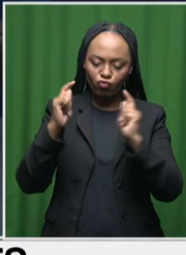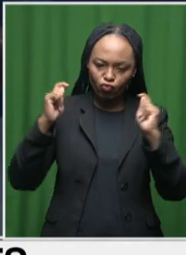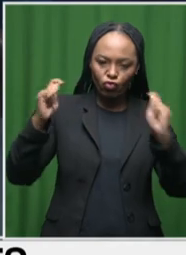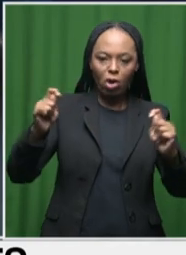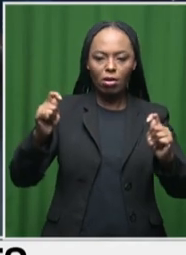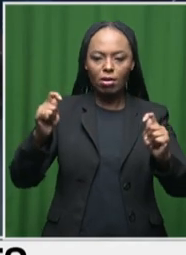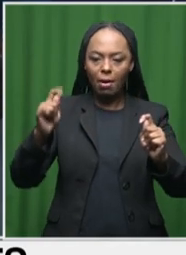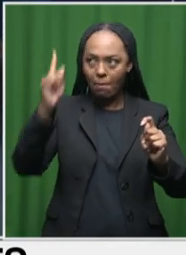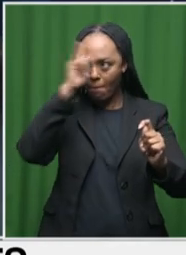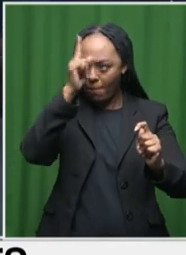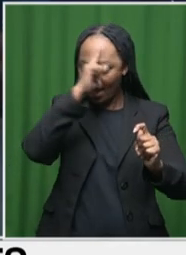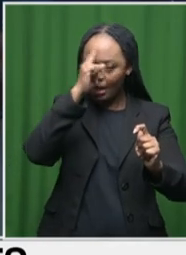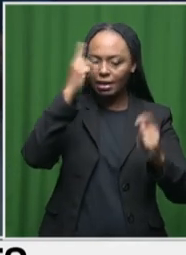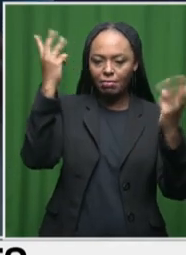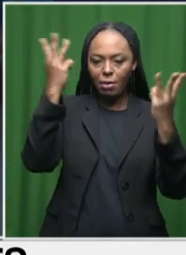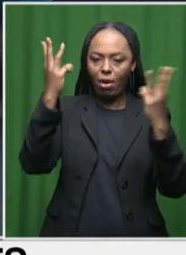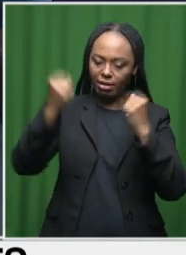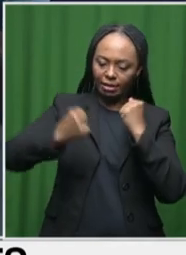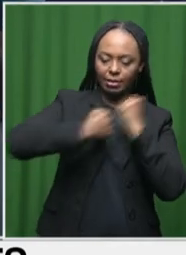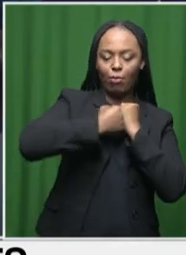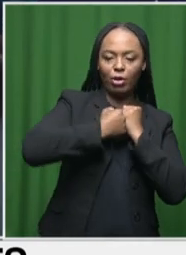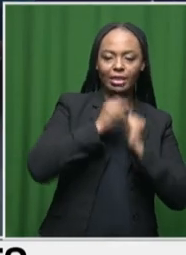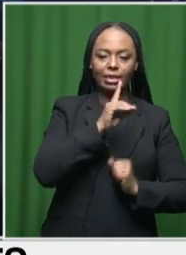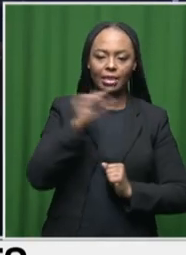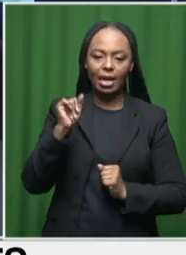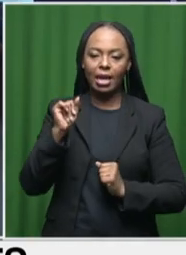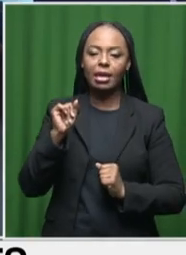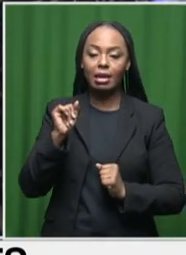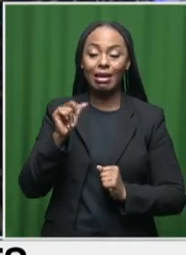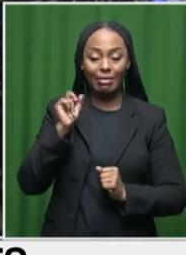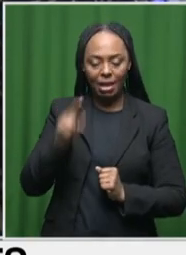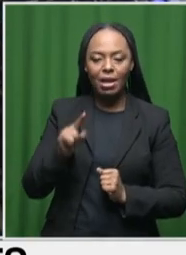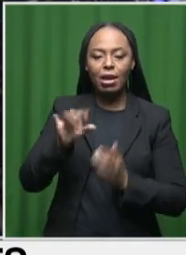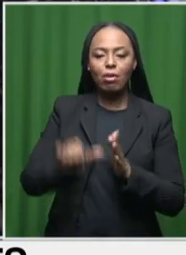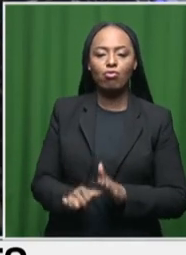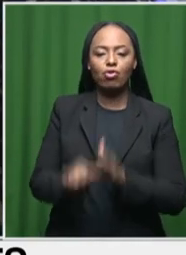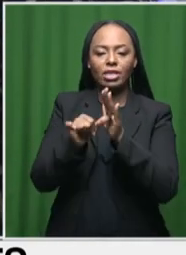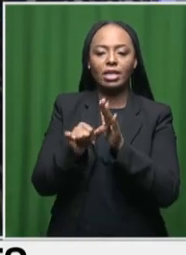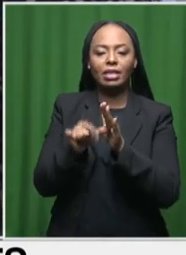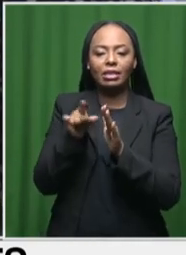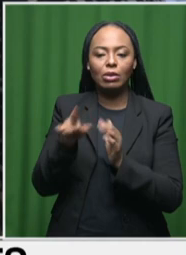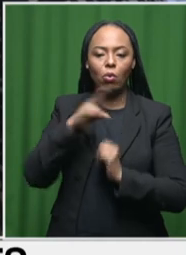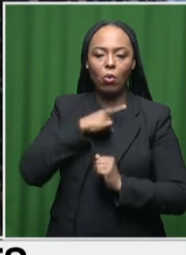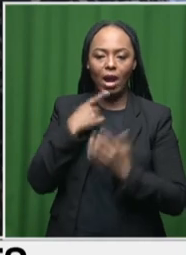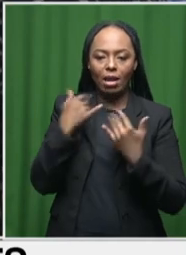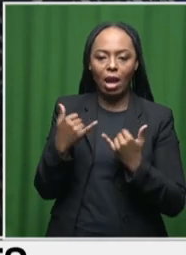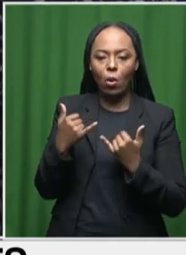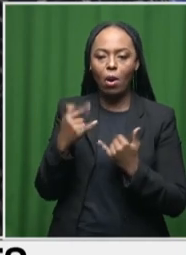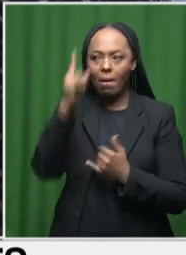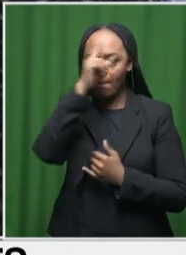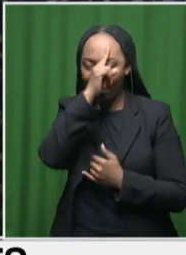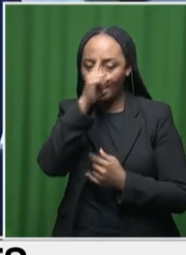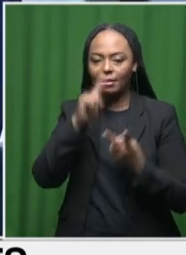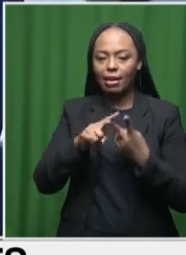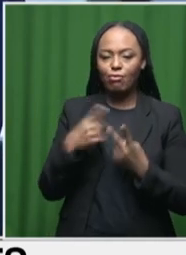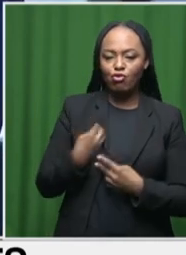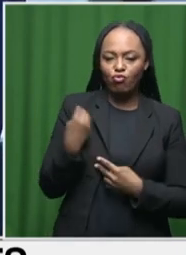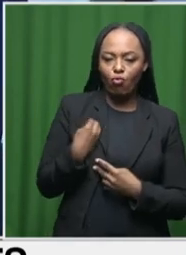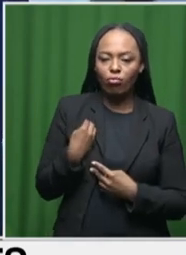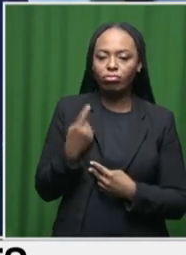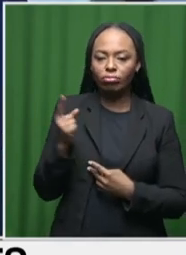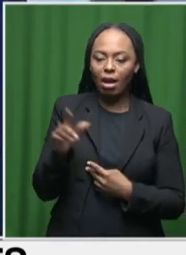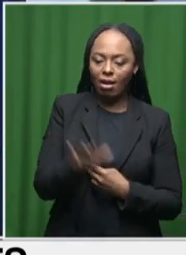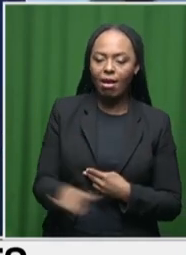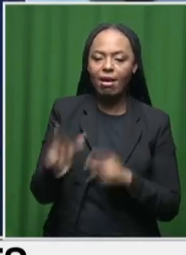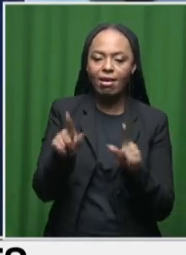a very strongly rising black support for our party, is reflected in some of the by-elections which are exclusively black. In Yanga as well, an area in Cape